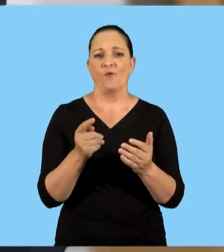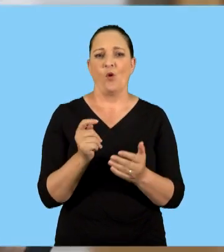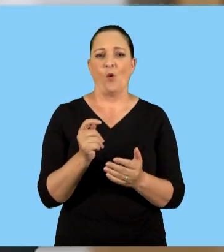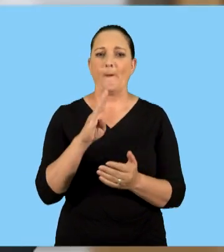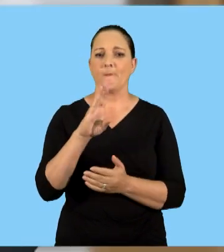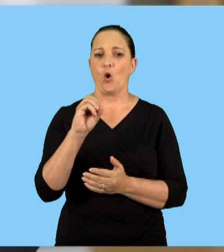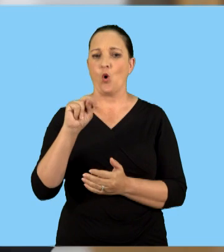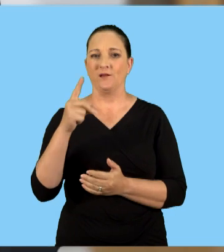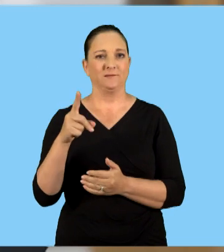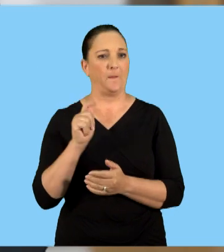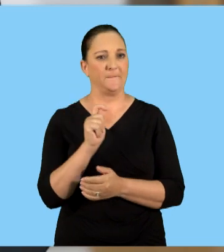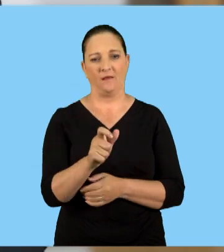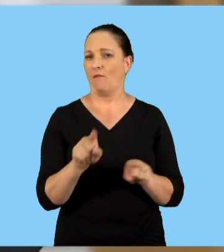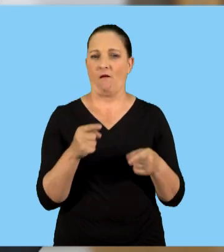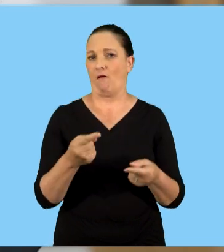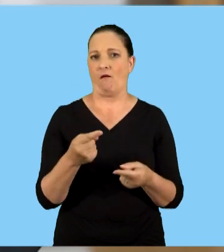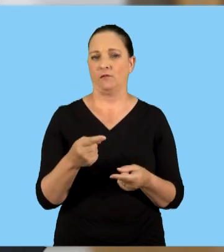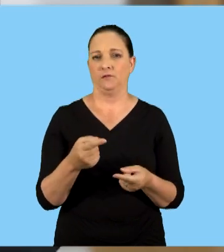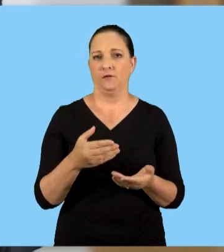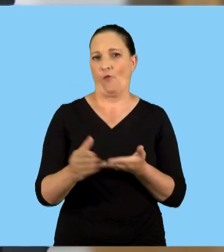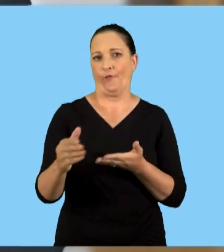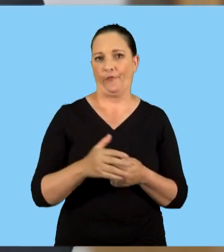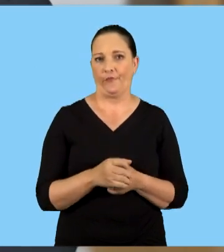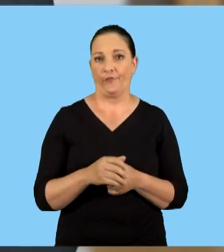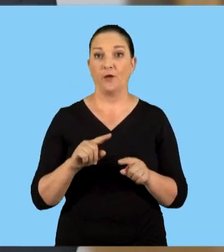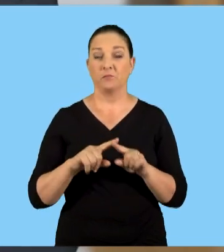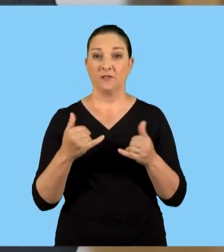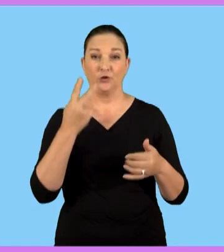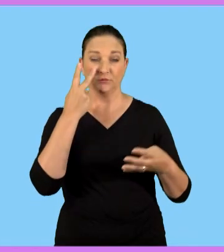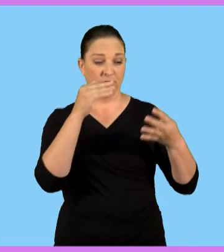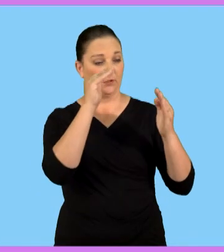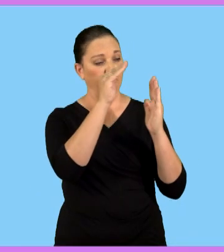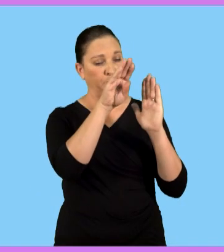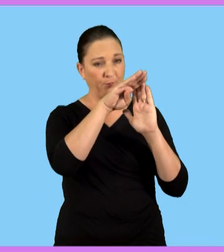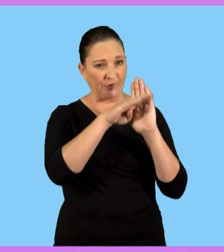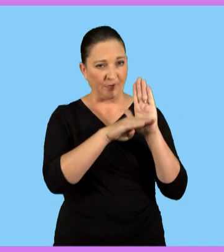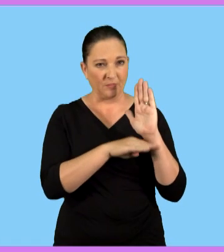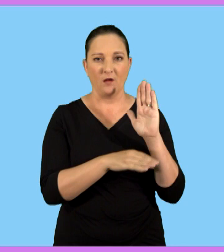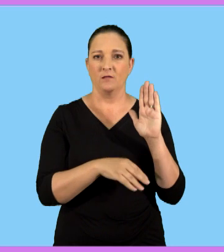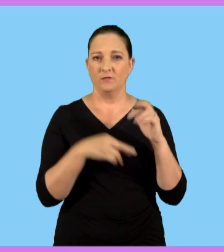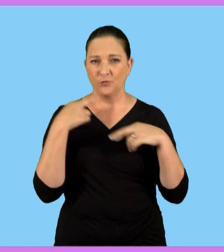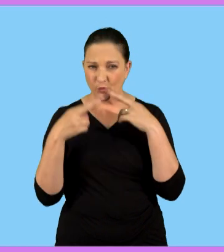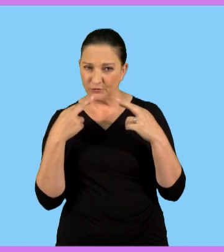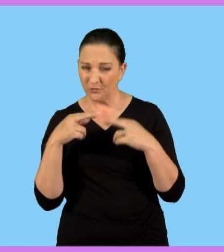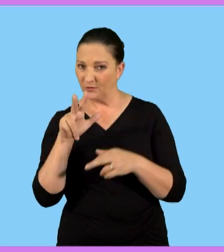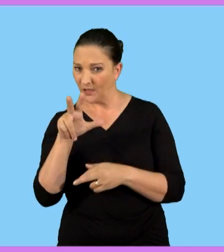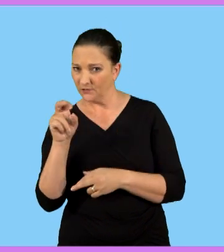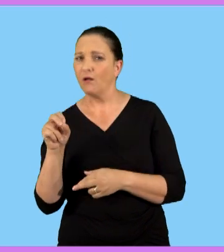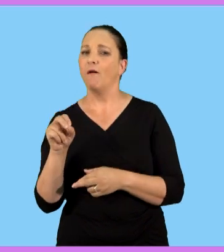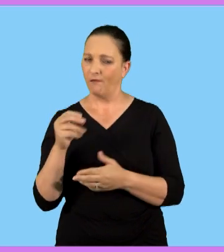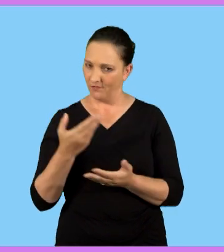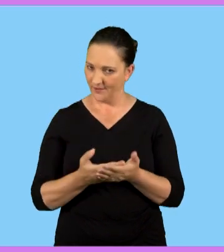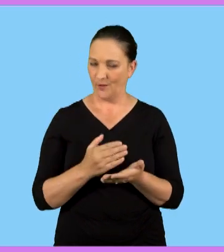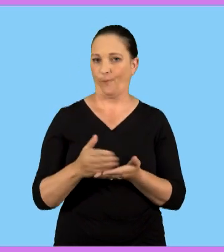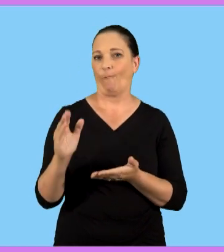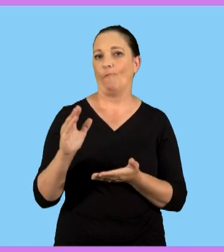you can cut back on to save you some money. For example, if you run down the list, eating out, 800 Rand, you